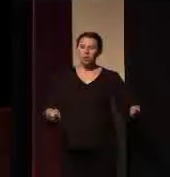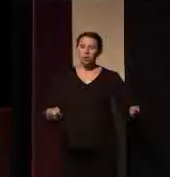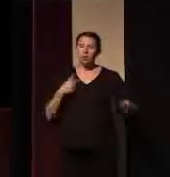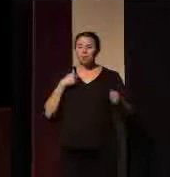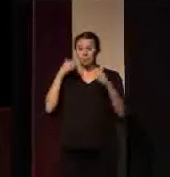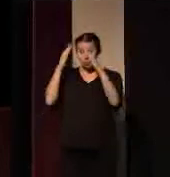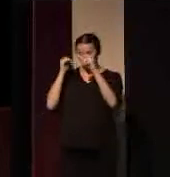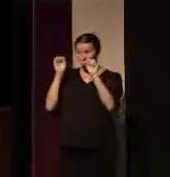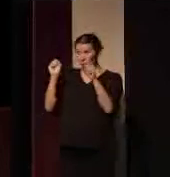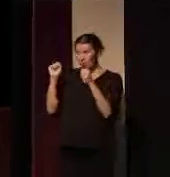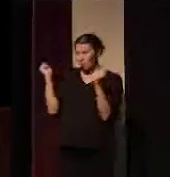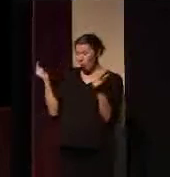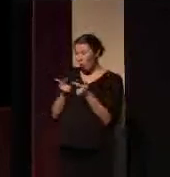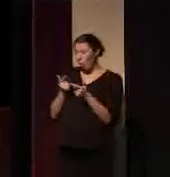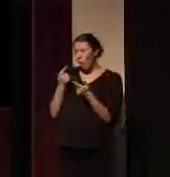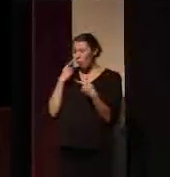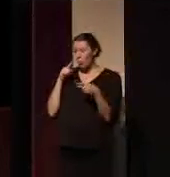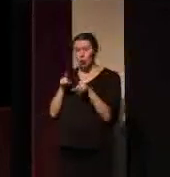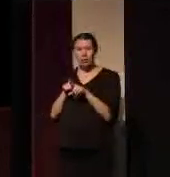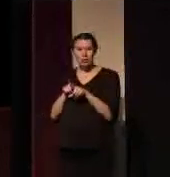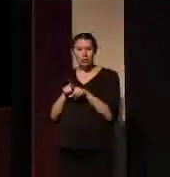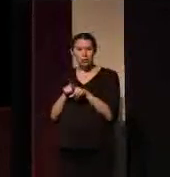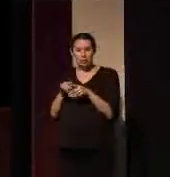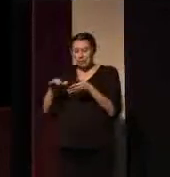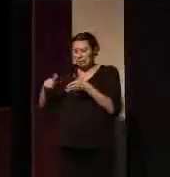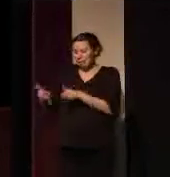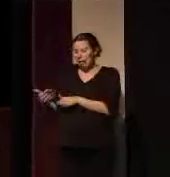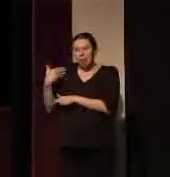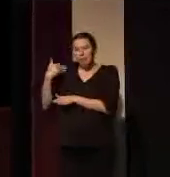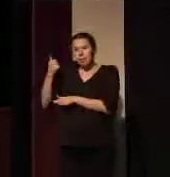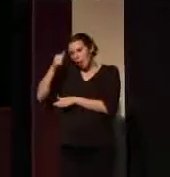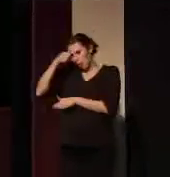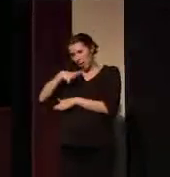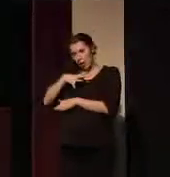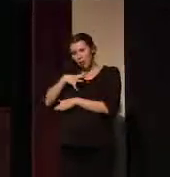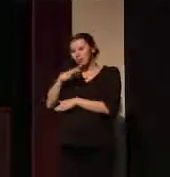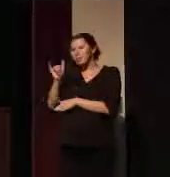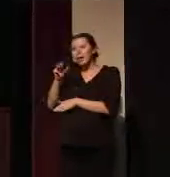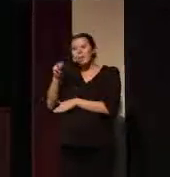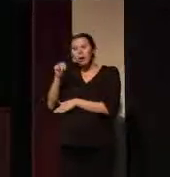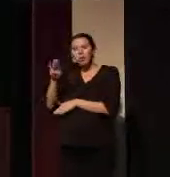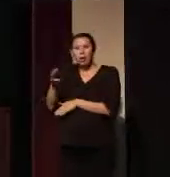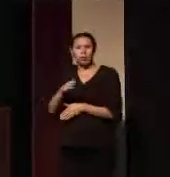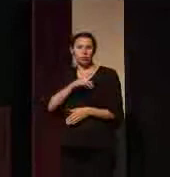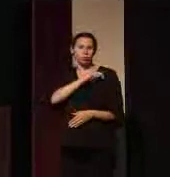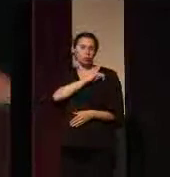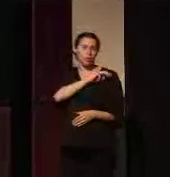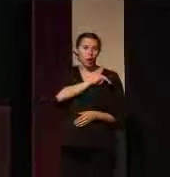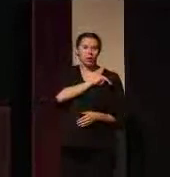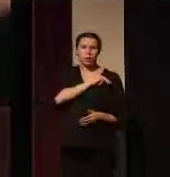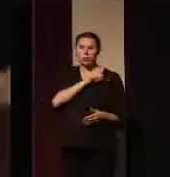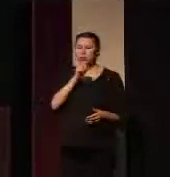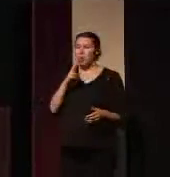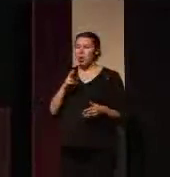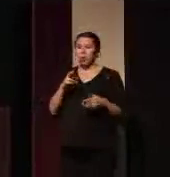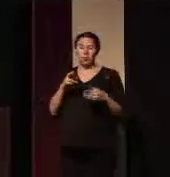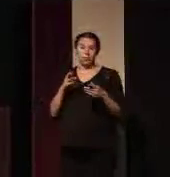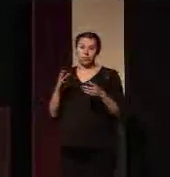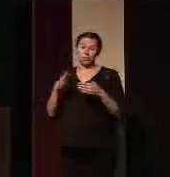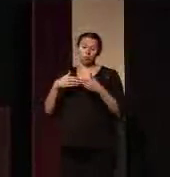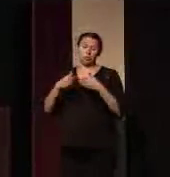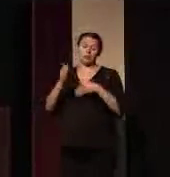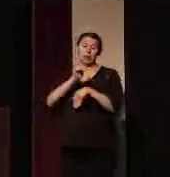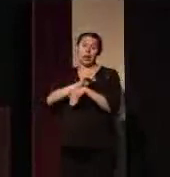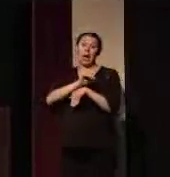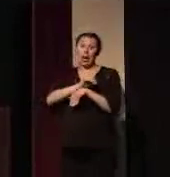that we can all agree that the death of a young man like Michael Brown or Trayvon Martin, or I could spend the rest of the night